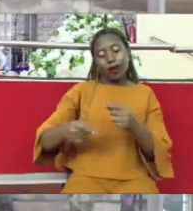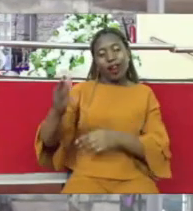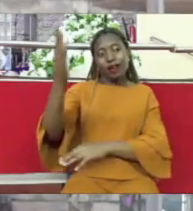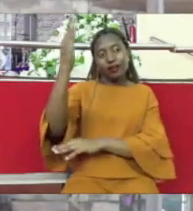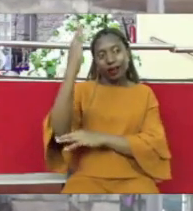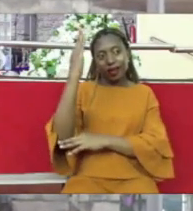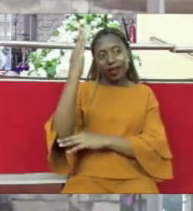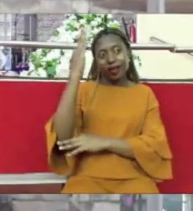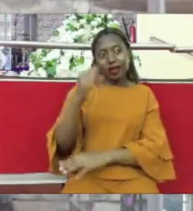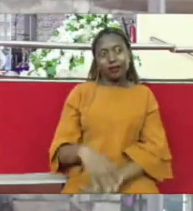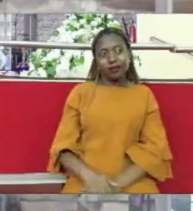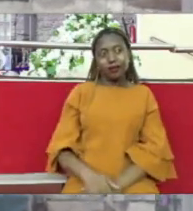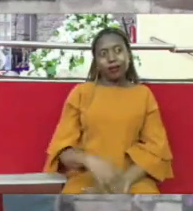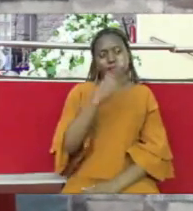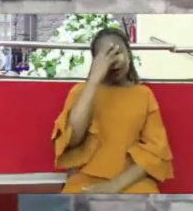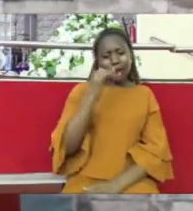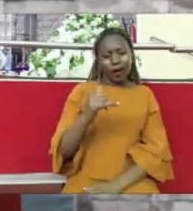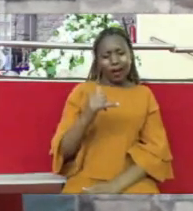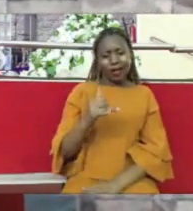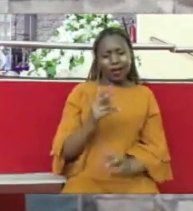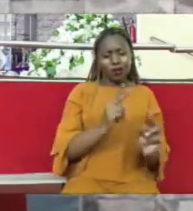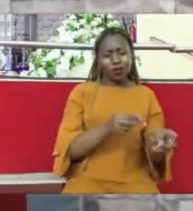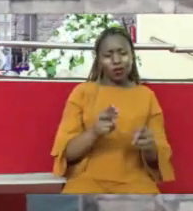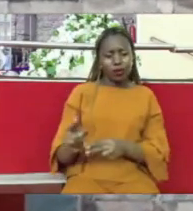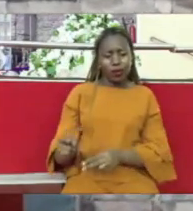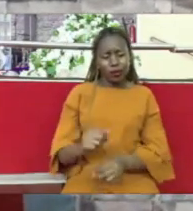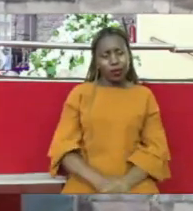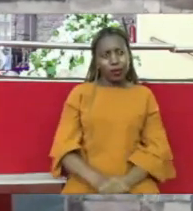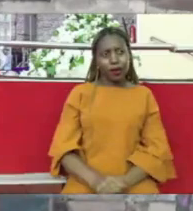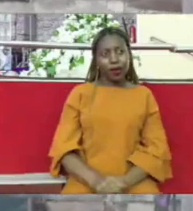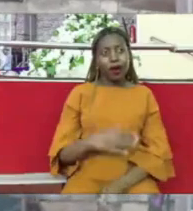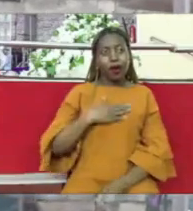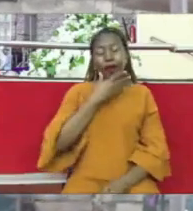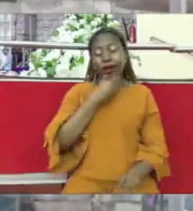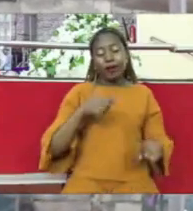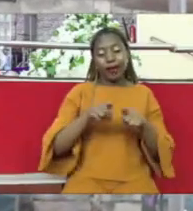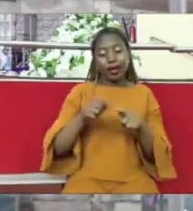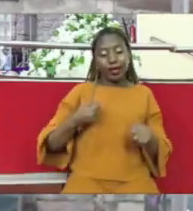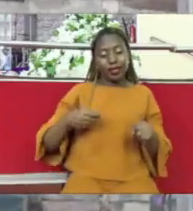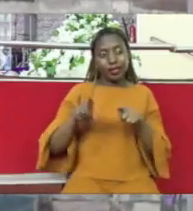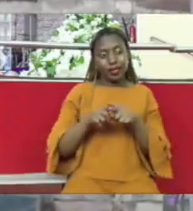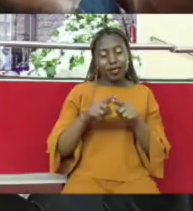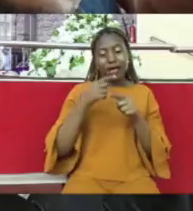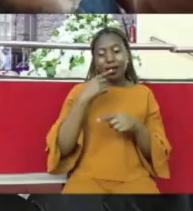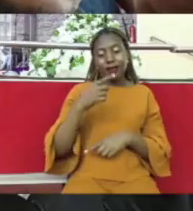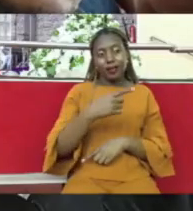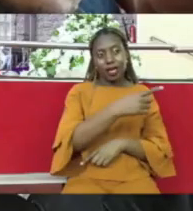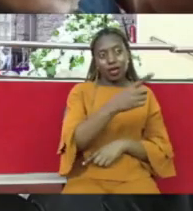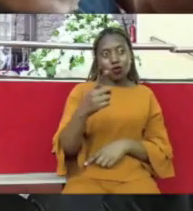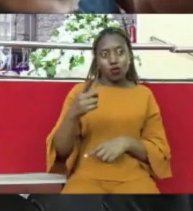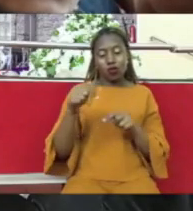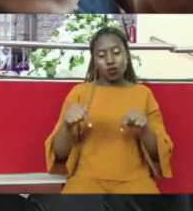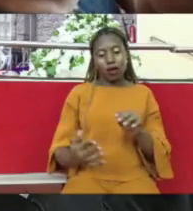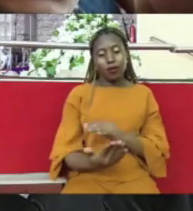6 mchana. Because it was normal. Kwa sababu ilikuwa ni kawaida. My brother, my sister, I want to tell you this morning, ndugu yangu, dada yangu, nataka